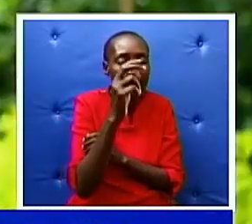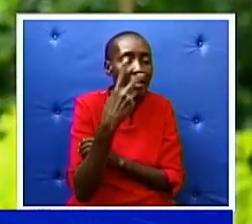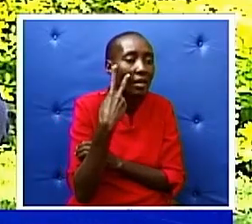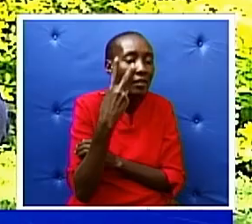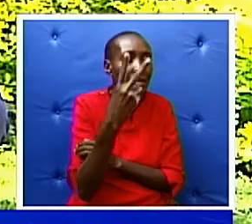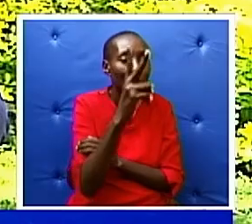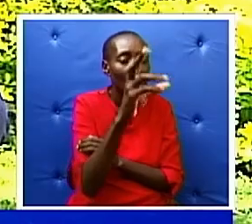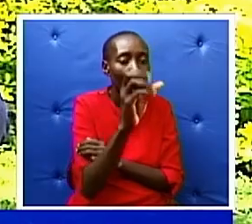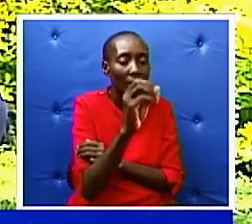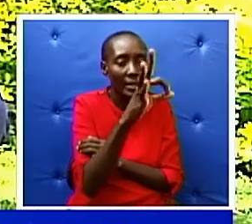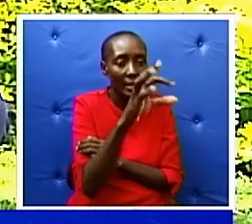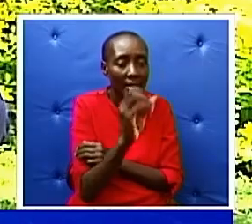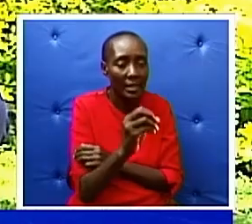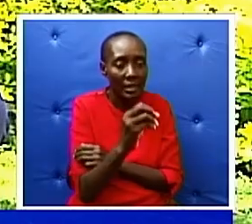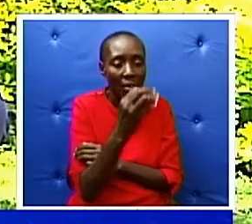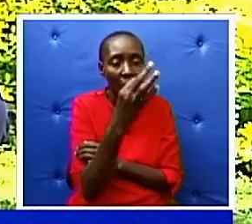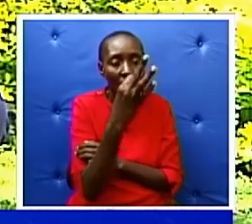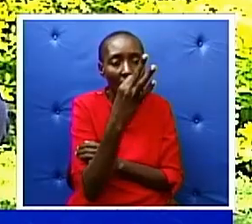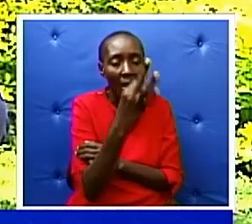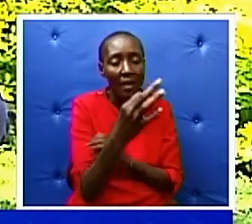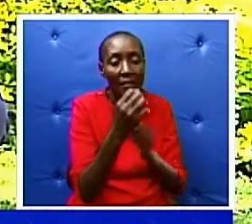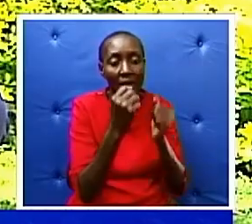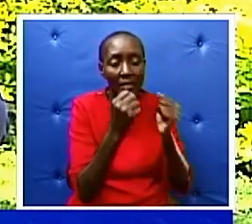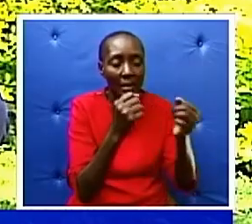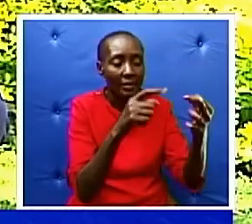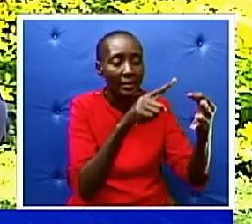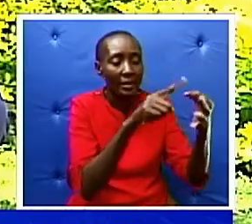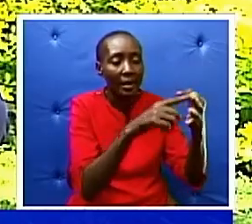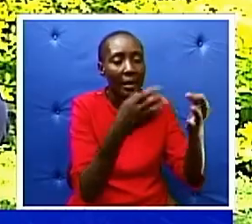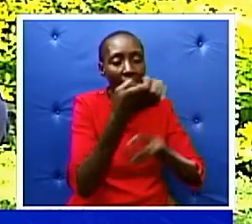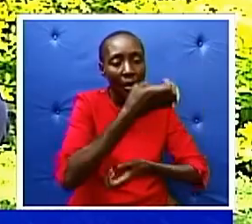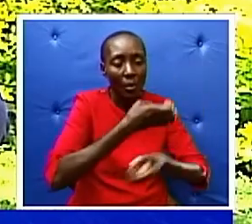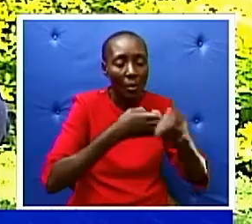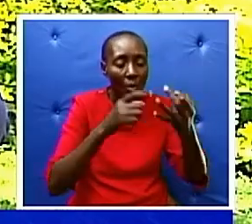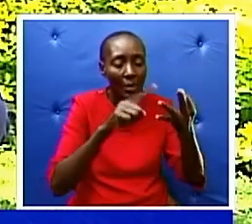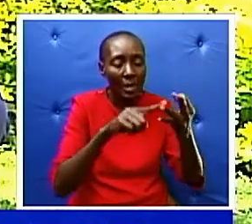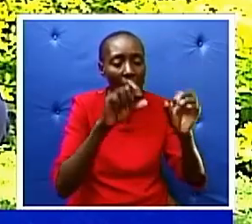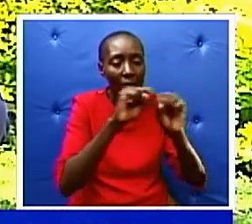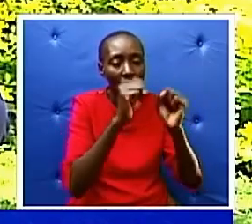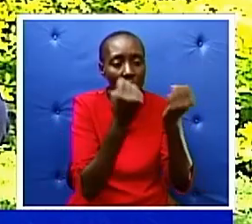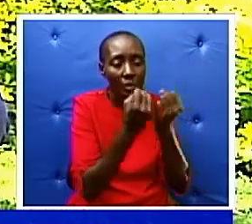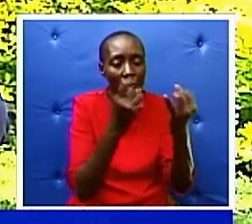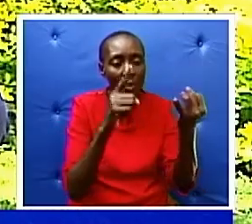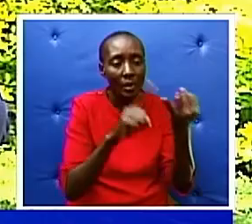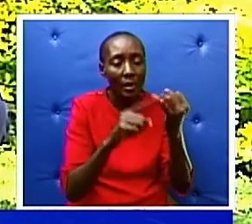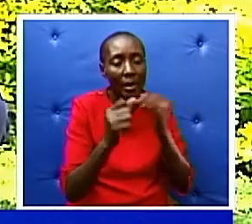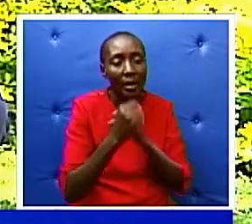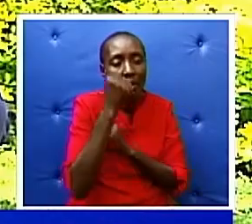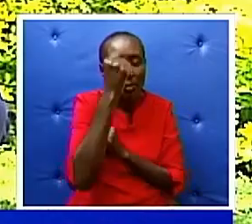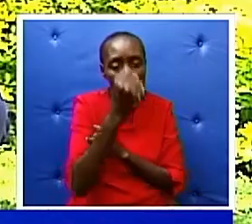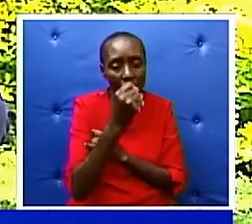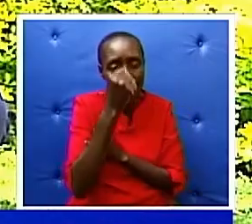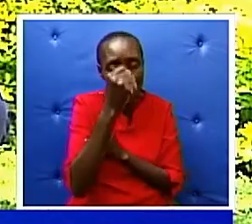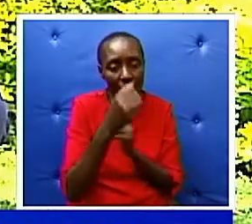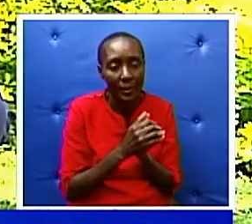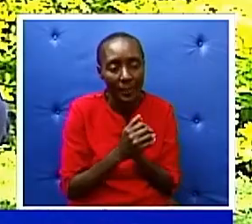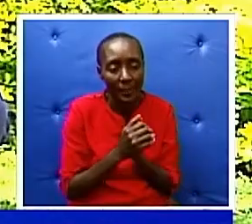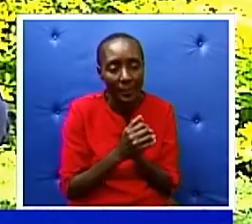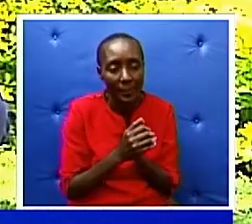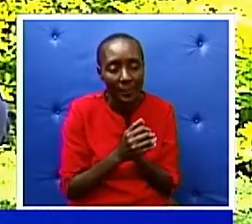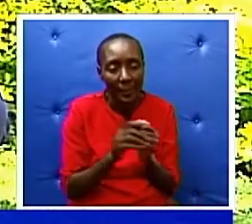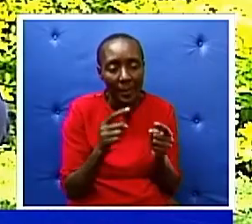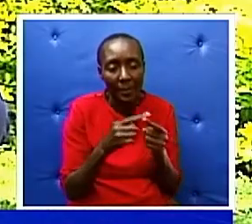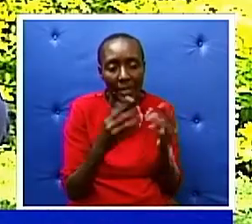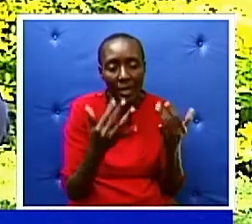2030, it had three pillars. We had the economic pillar, we had the social pillar, and we had the political pillar. What comes of